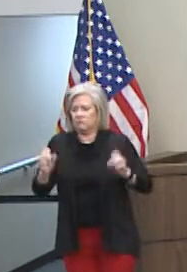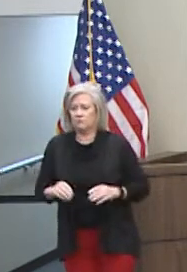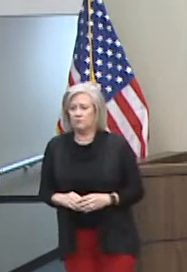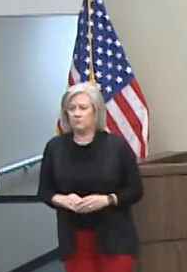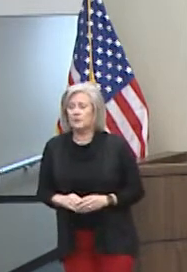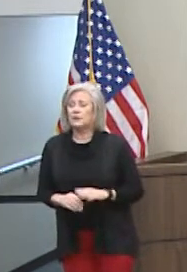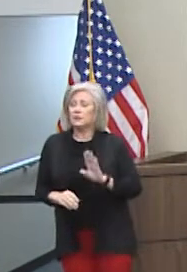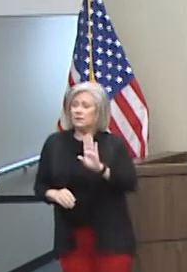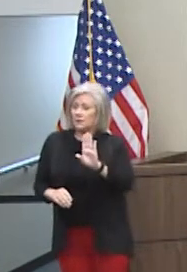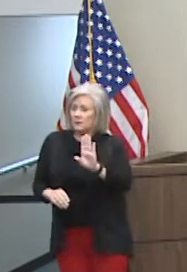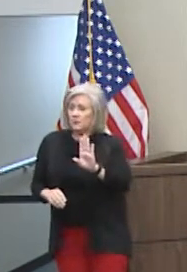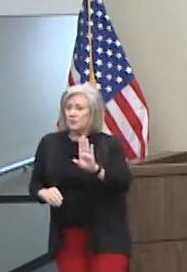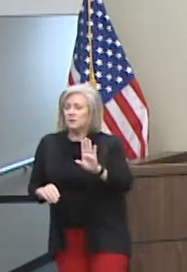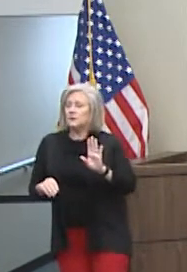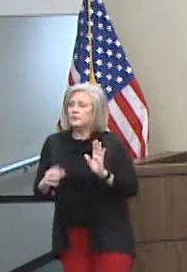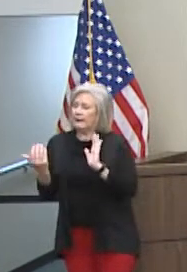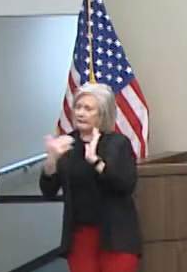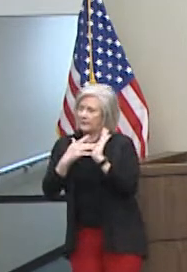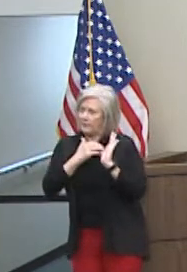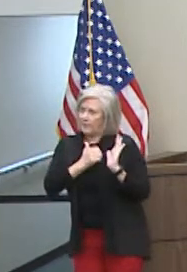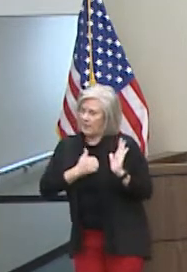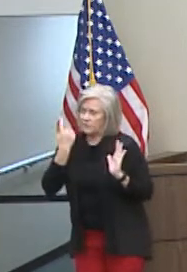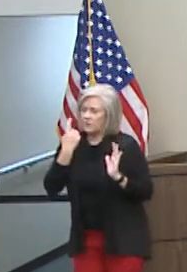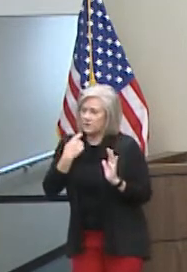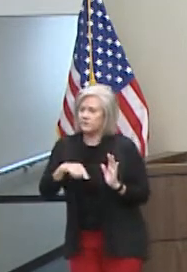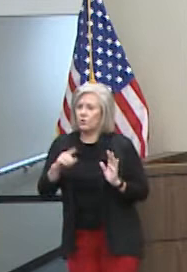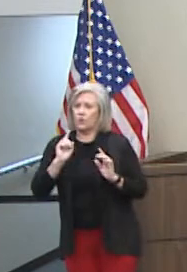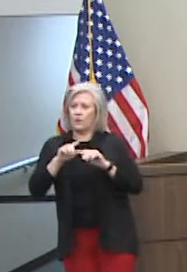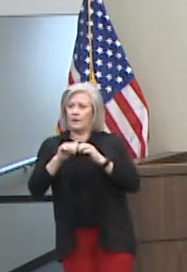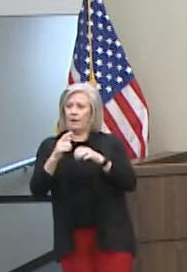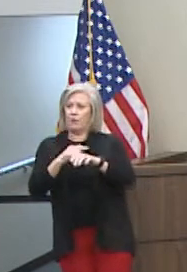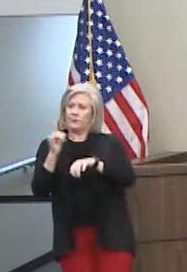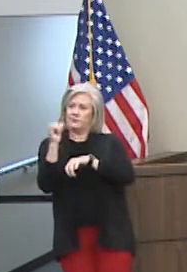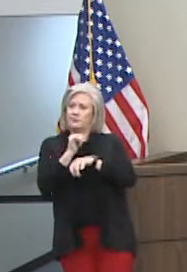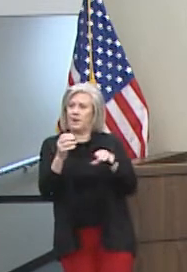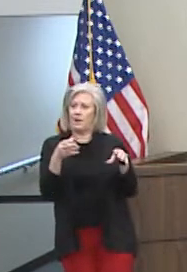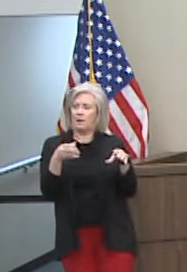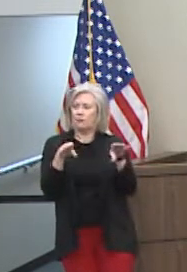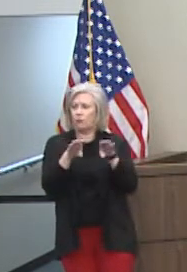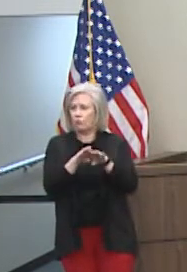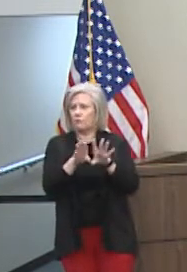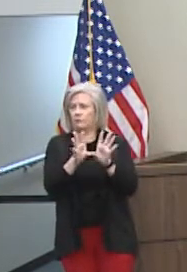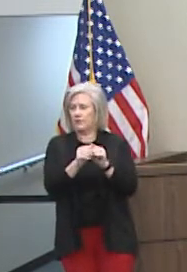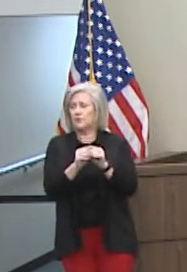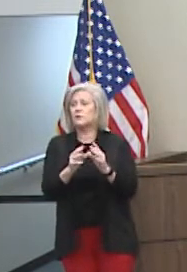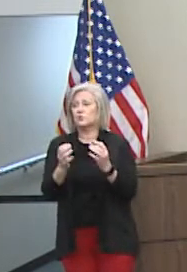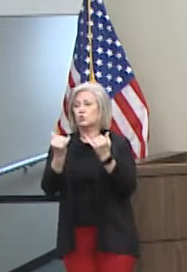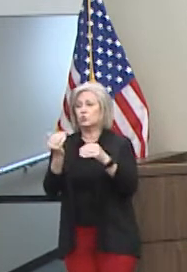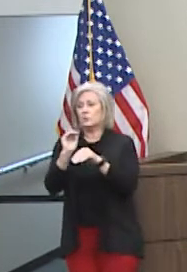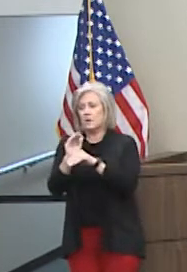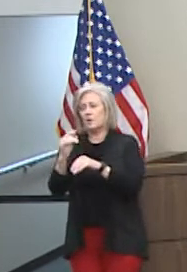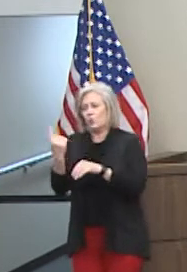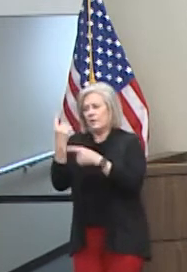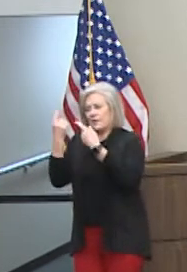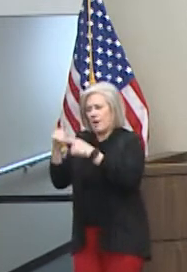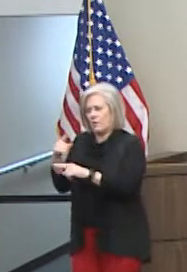Folks, I want to begin by apologizing for the length of the closed session, but we had a development this evening that we wanted to pursue,